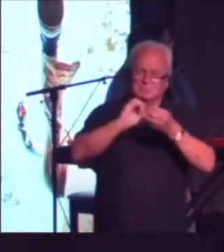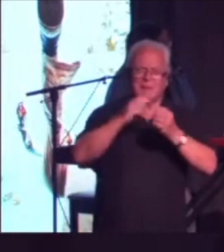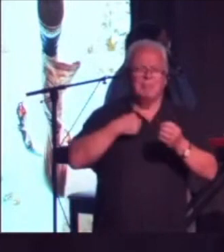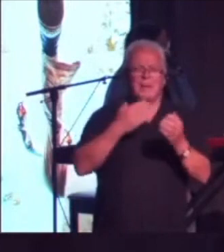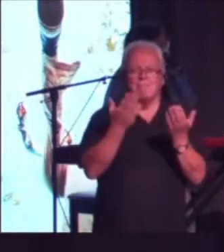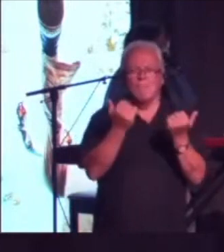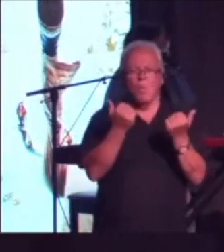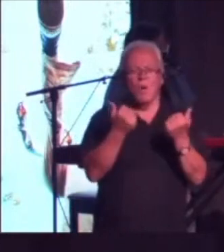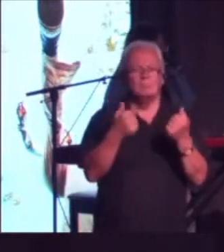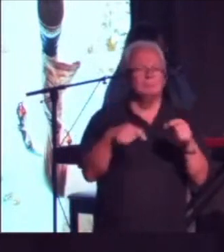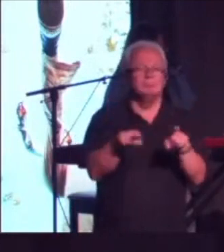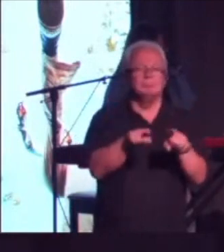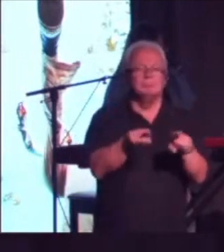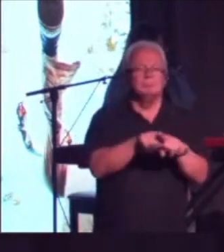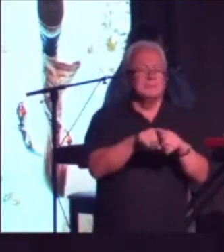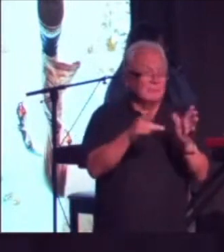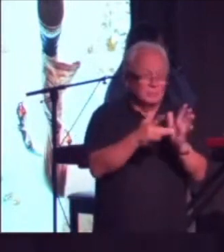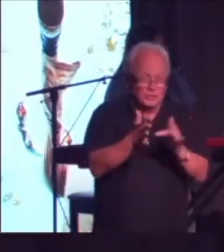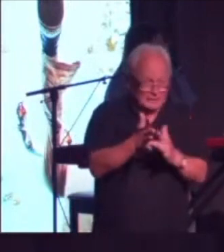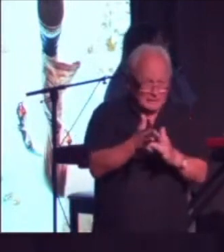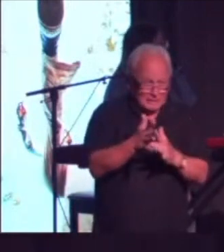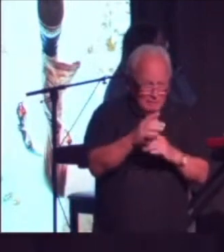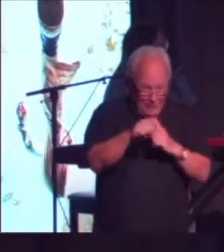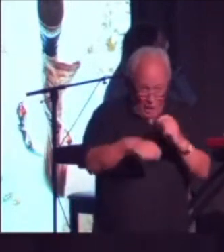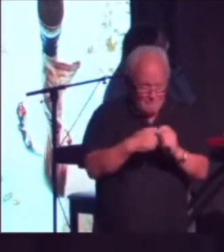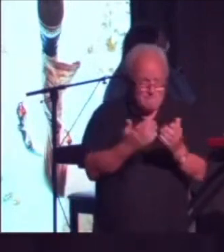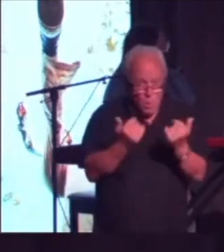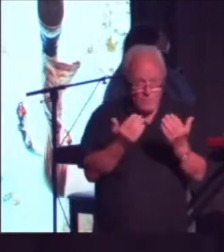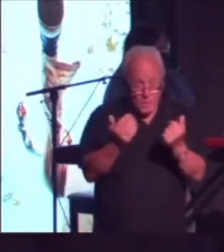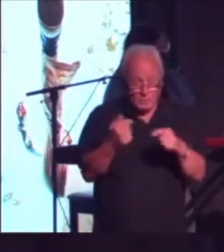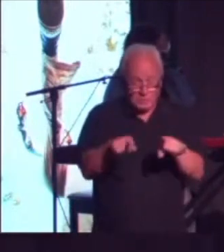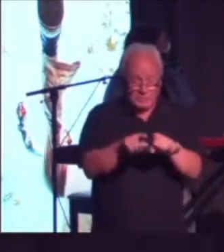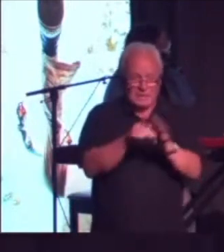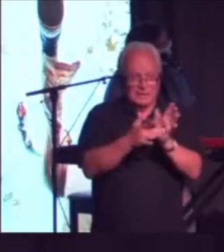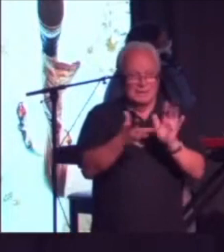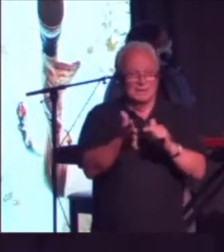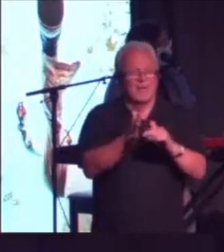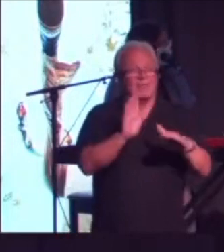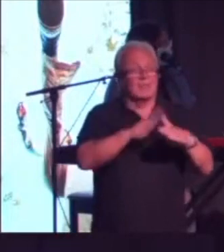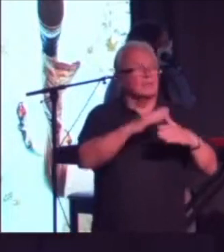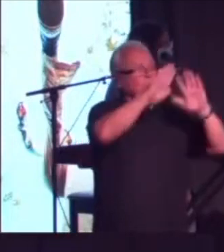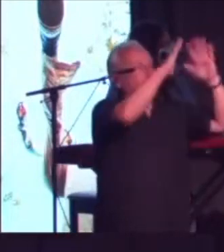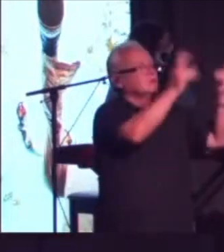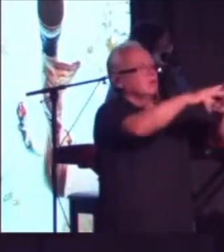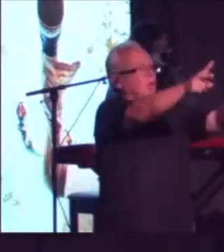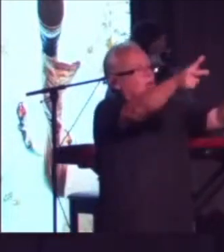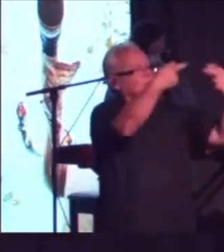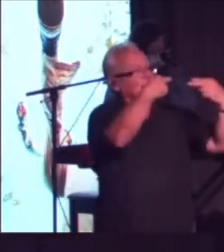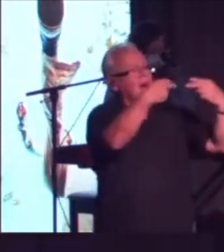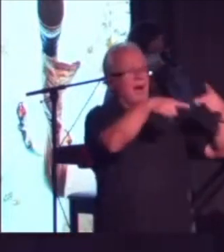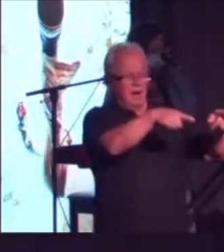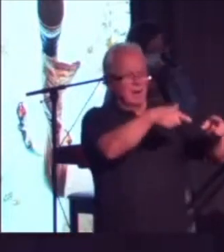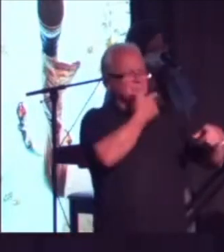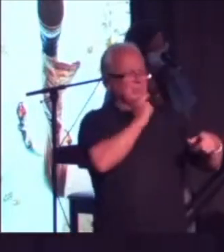like Jesus. That people in the world would say, those people love each other in there. Those people are consistent in there. Those people are honest